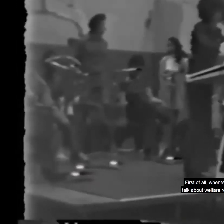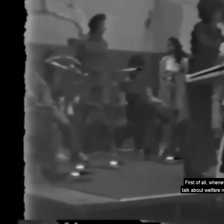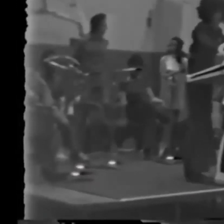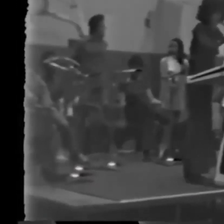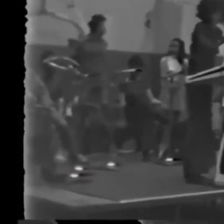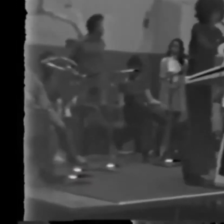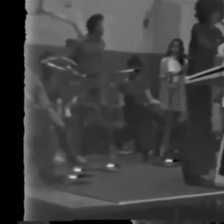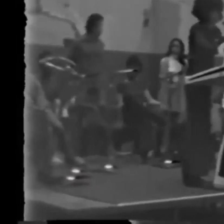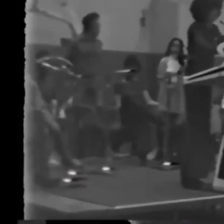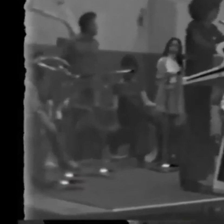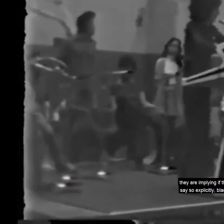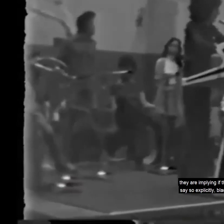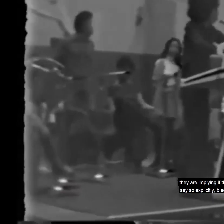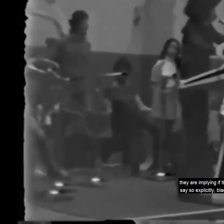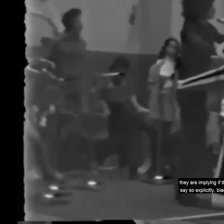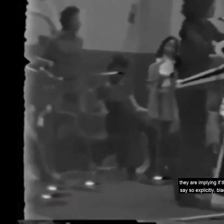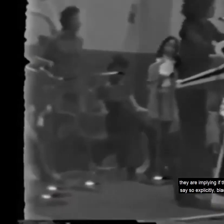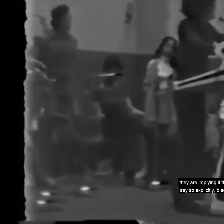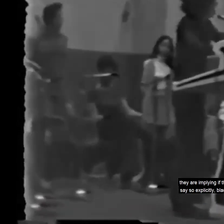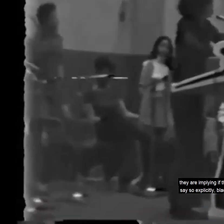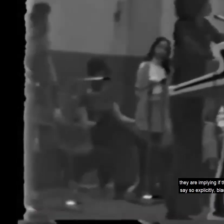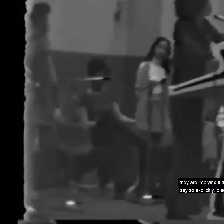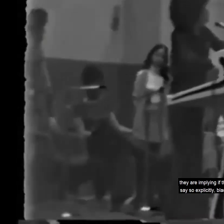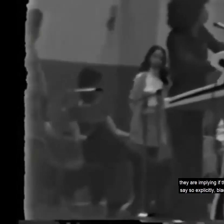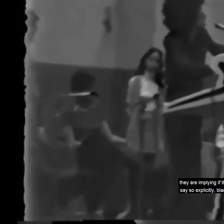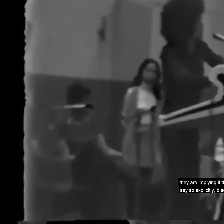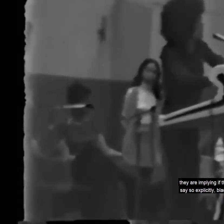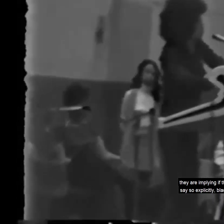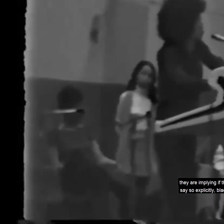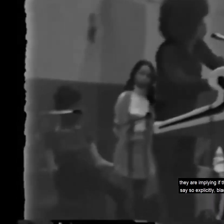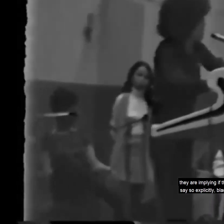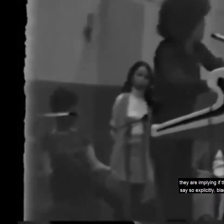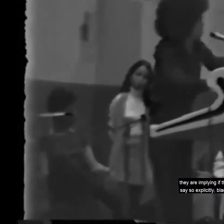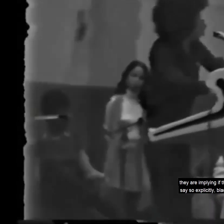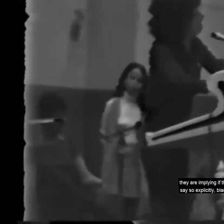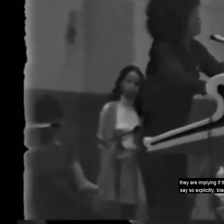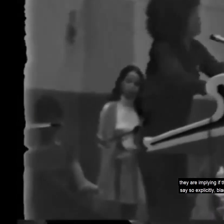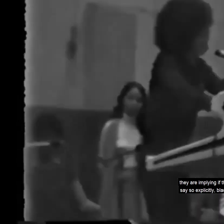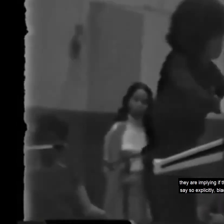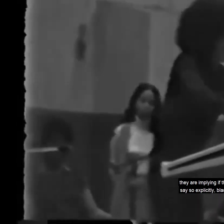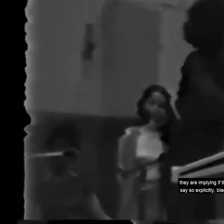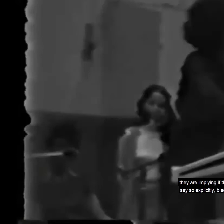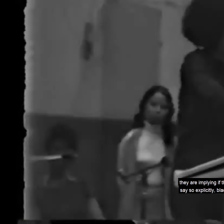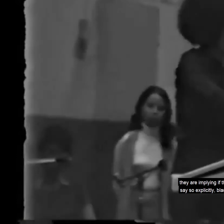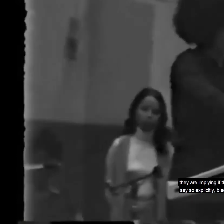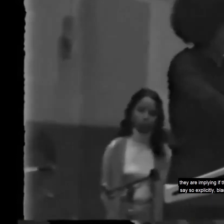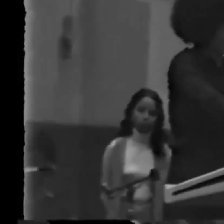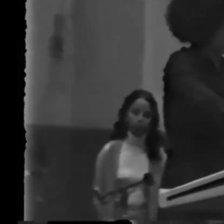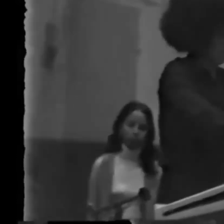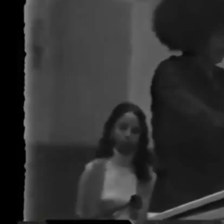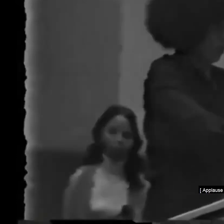recipients, they are implying, if they do not say so explicitly, black people